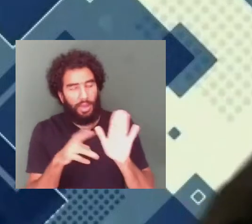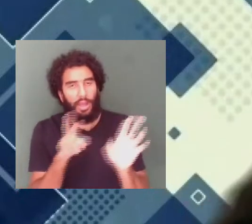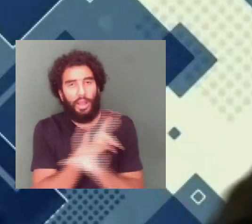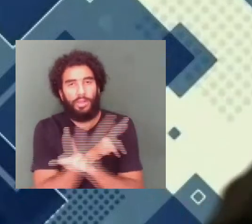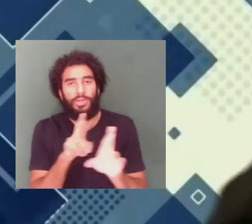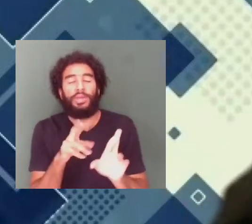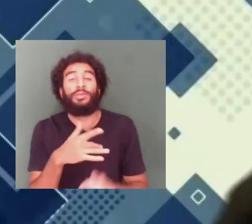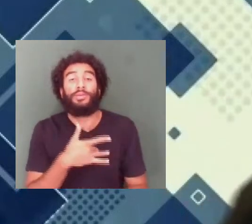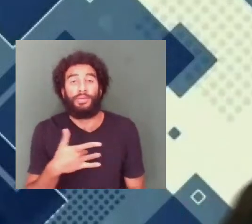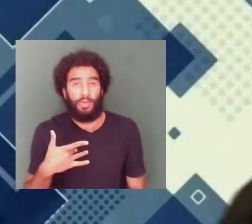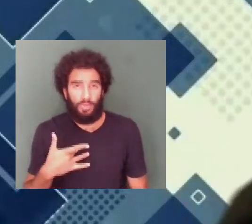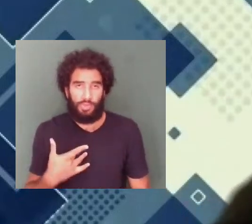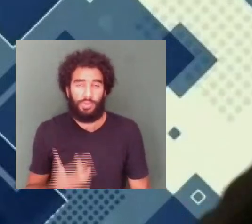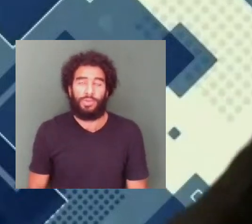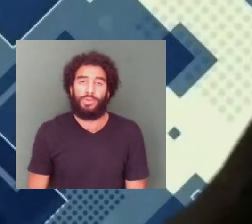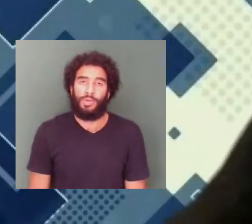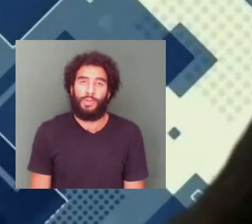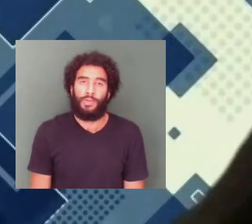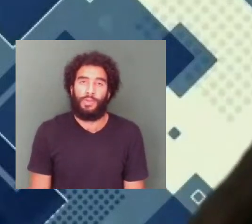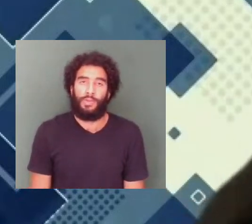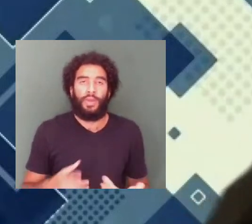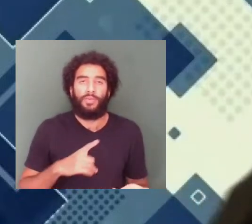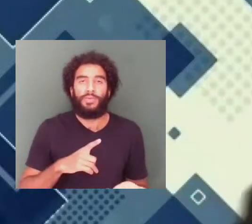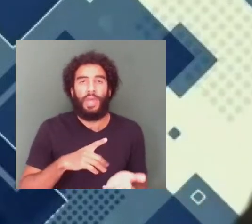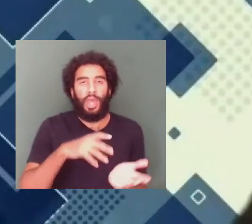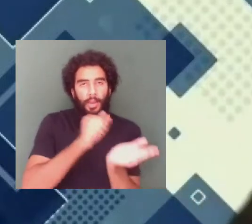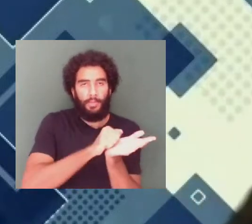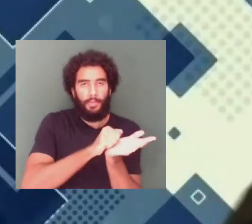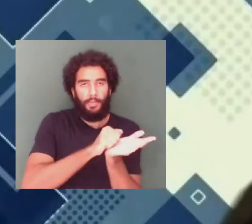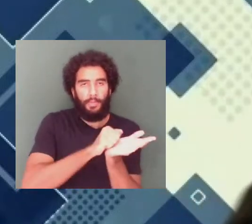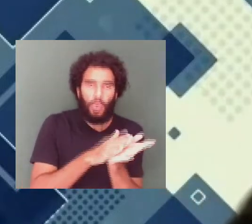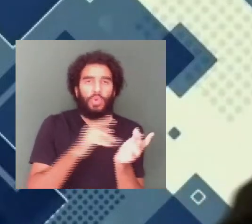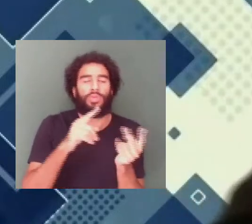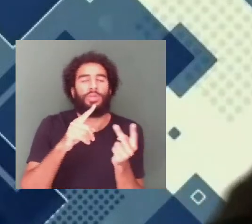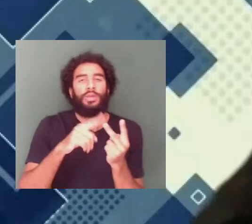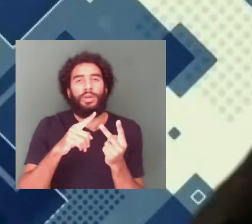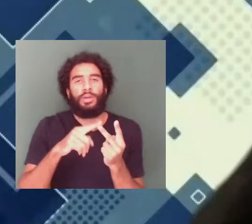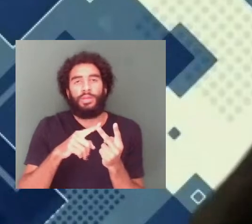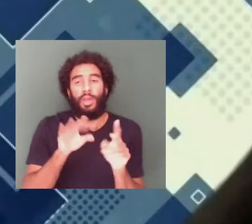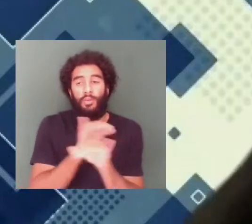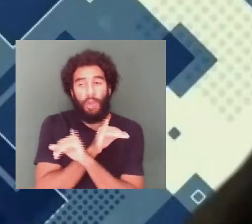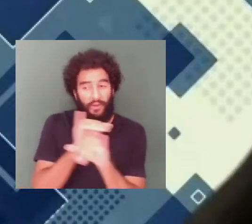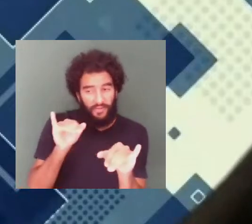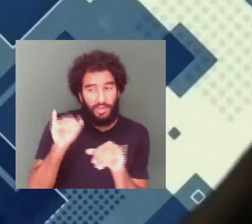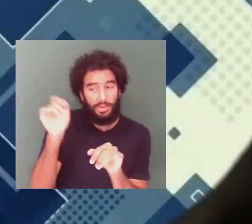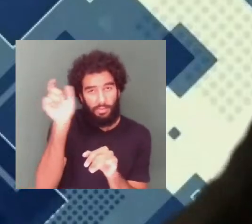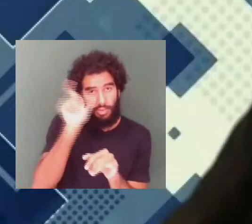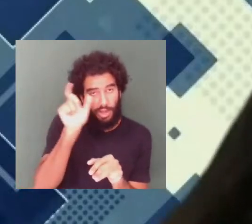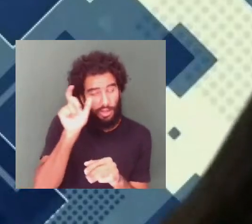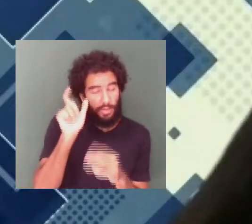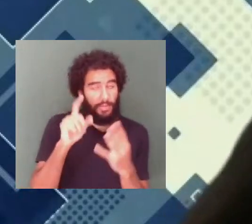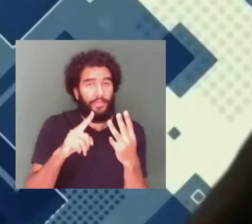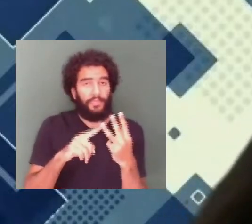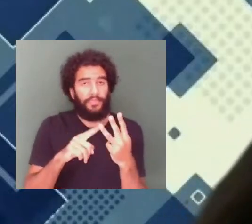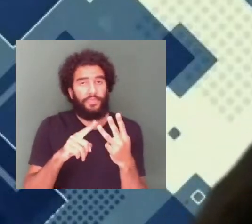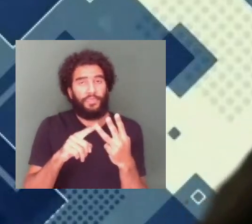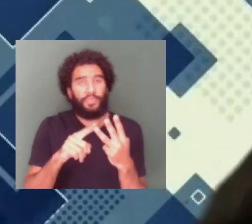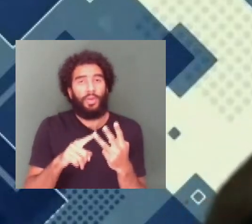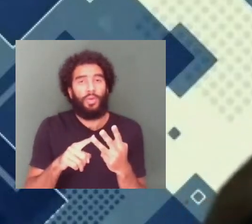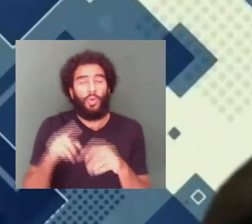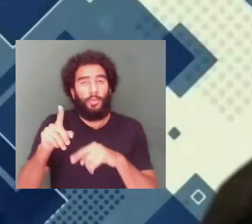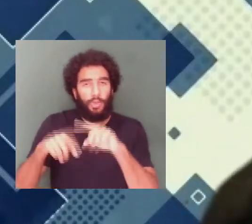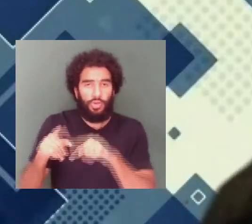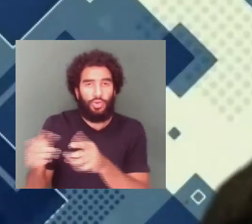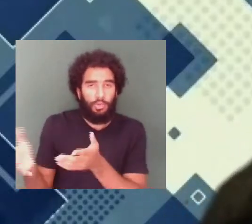doing prohibited labeling and other rules related to health, and this can involve